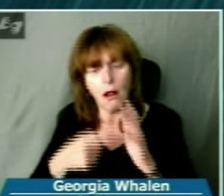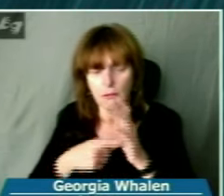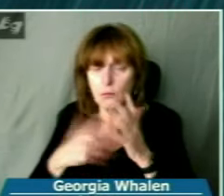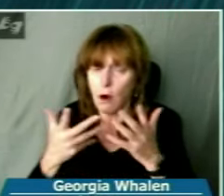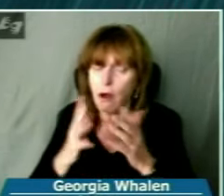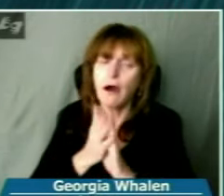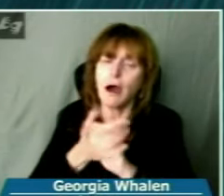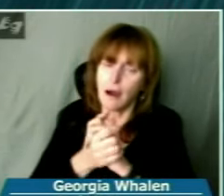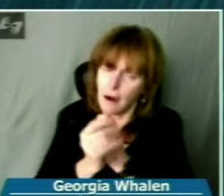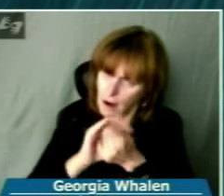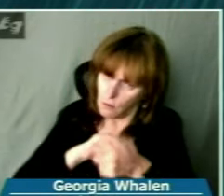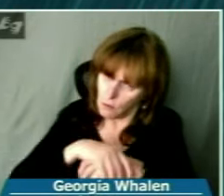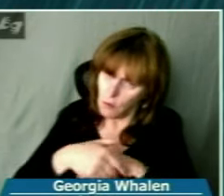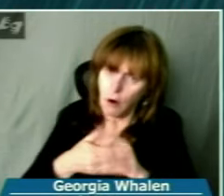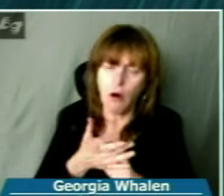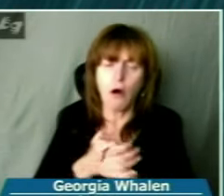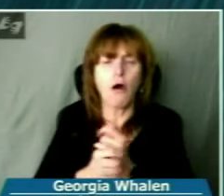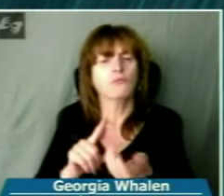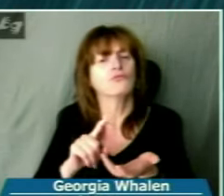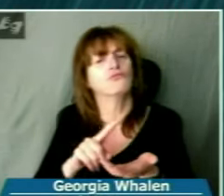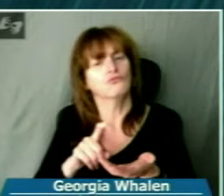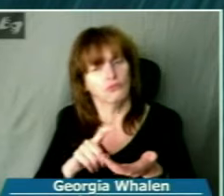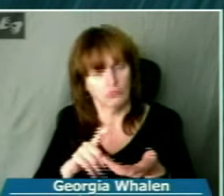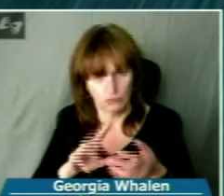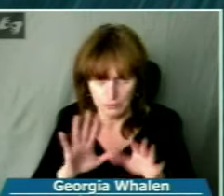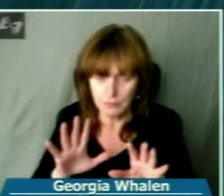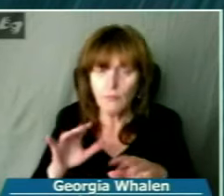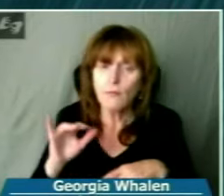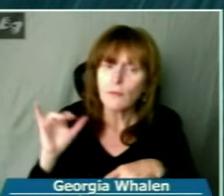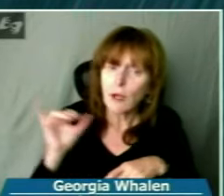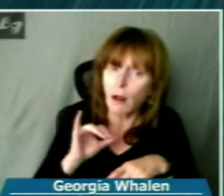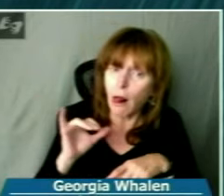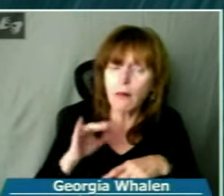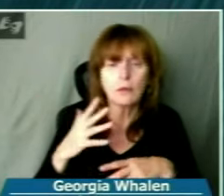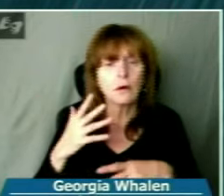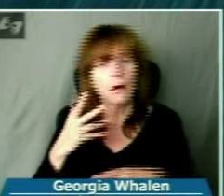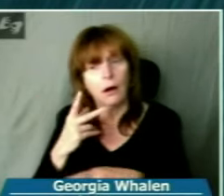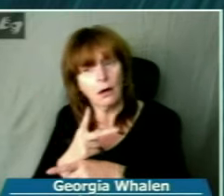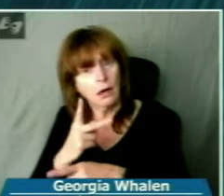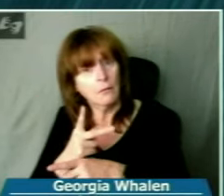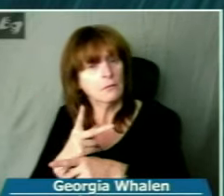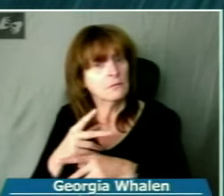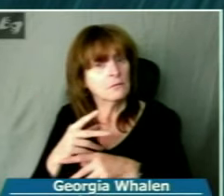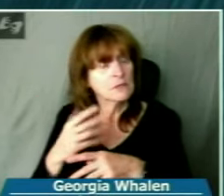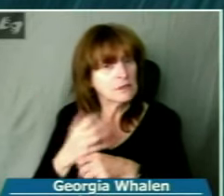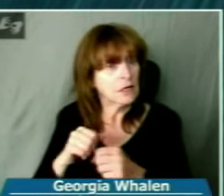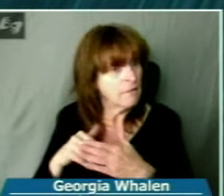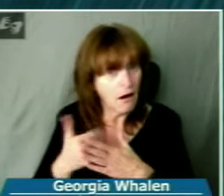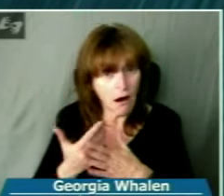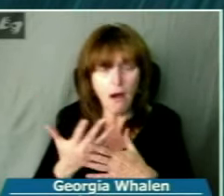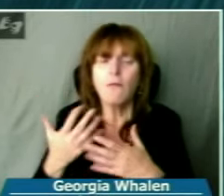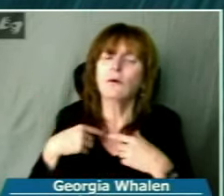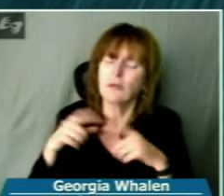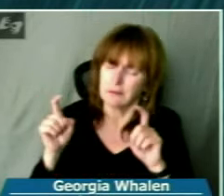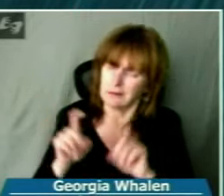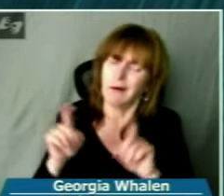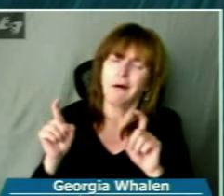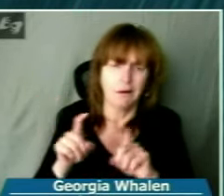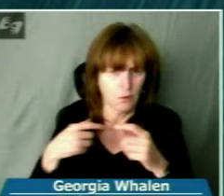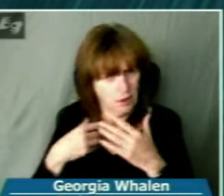of that, I said, in terms of keeping people safe, we've been testing people. So that's been a real